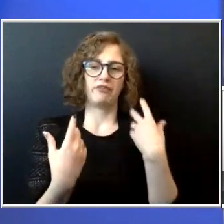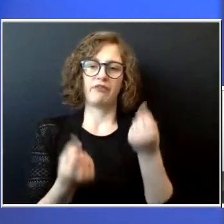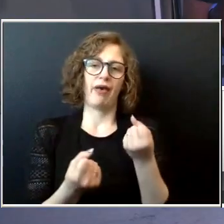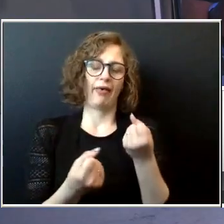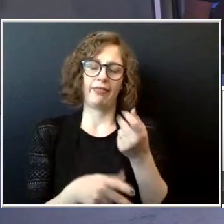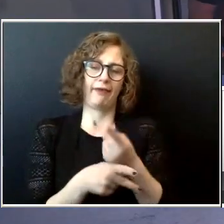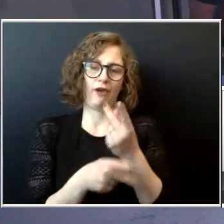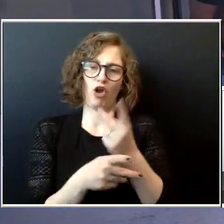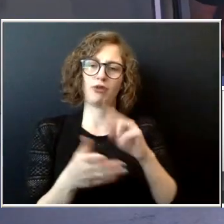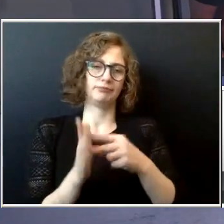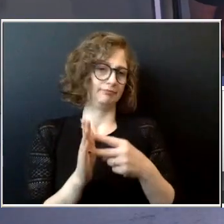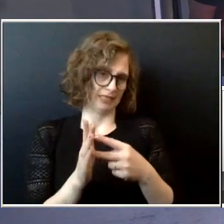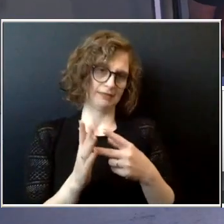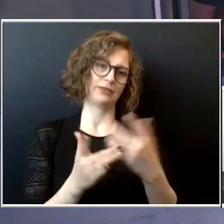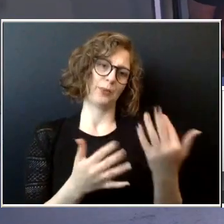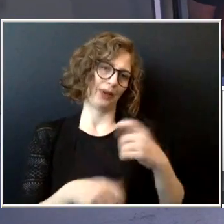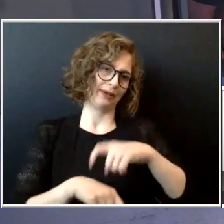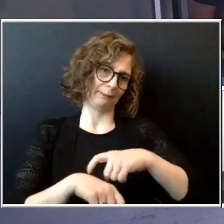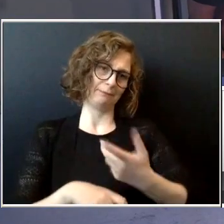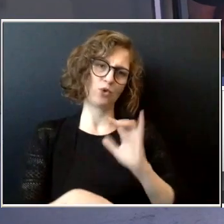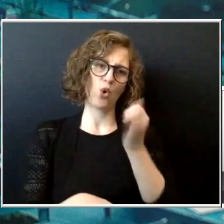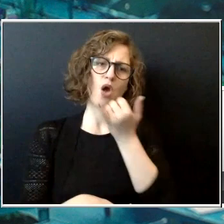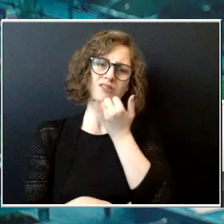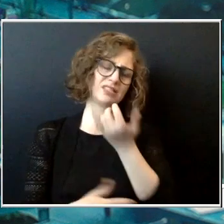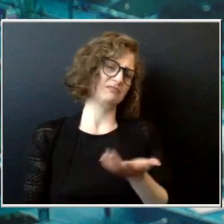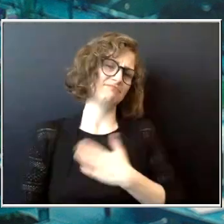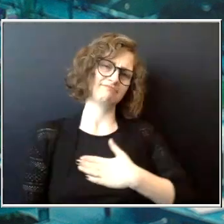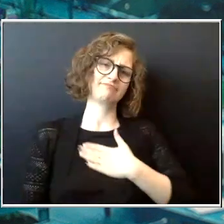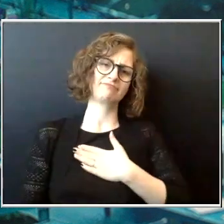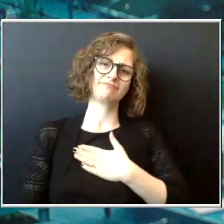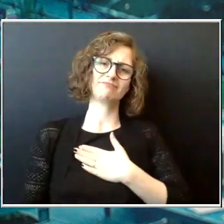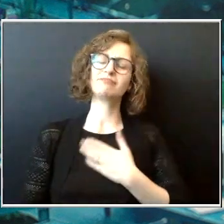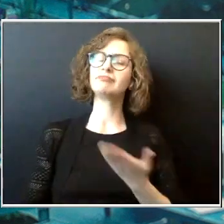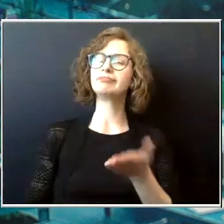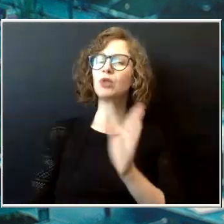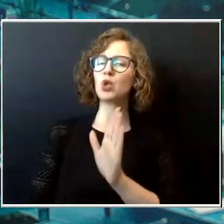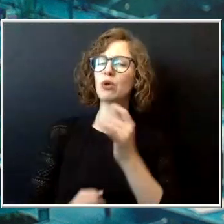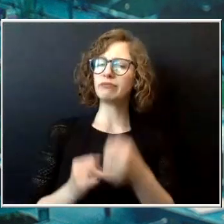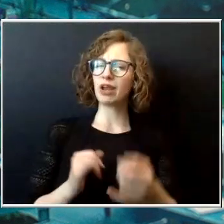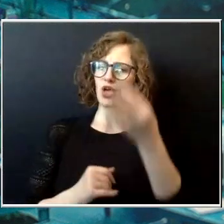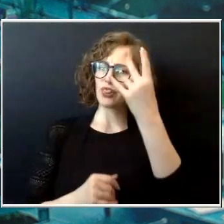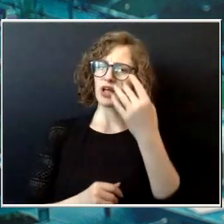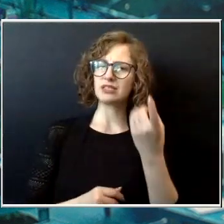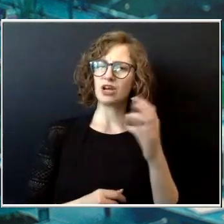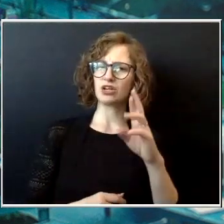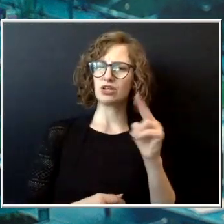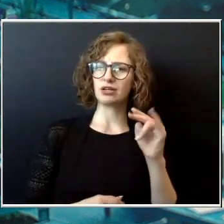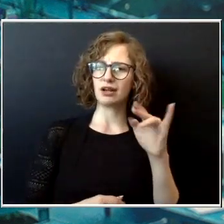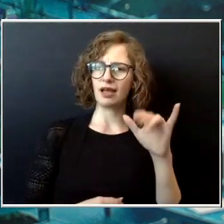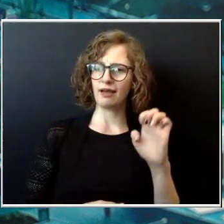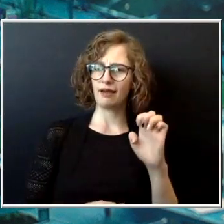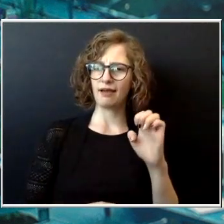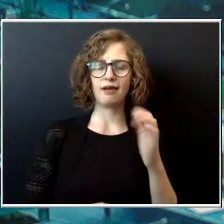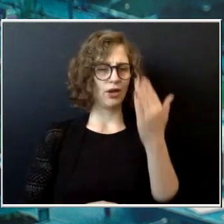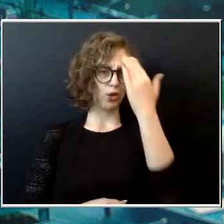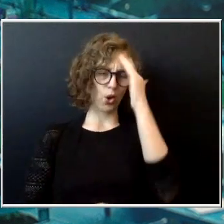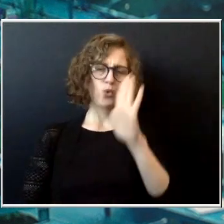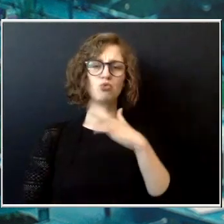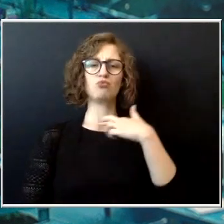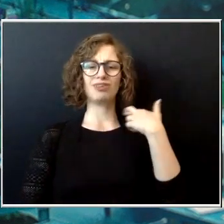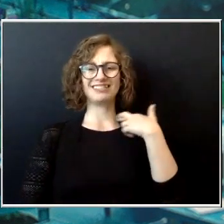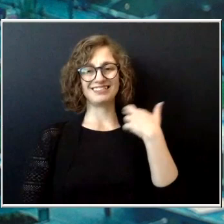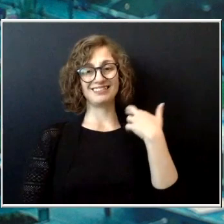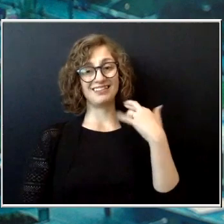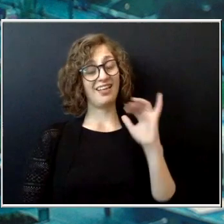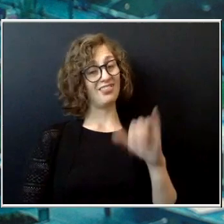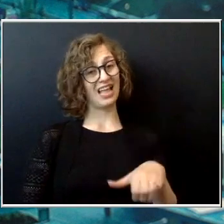you. Dr. Nye, what's the big takeaway? Know your risk, and that's been all over the media lately, so I'm going to jump on that bandwagon. But know your